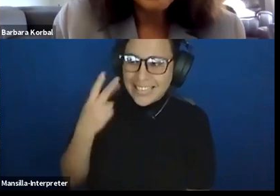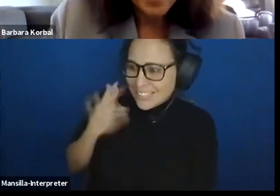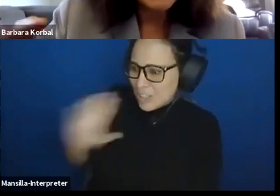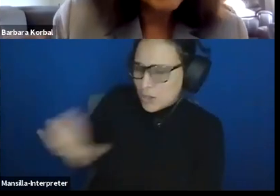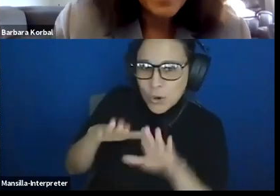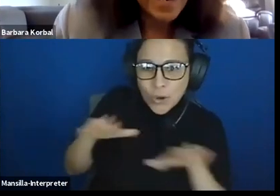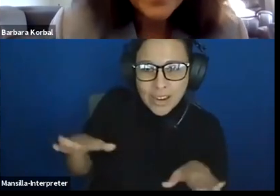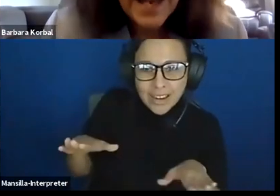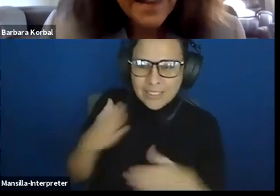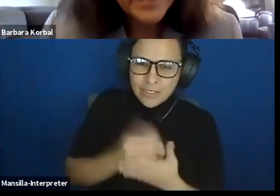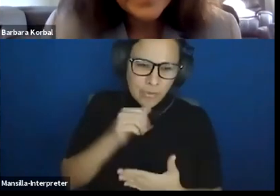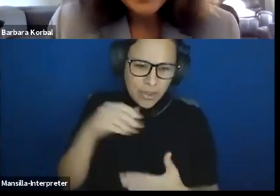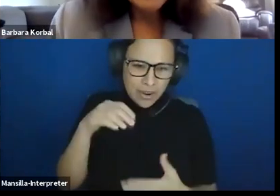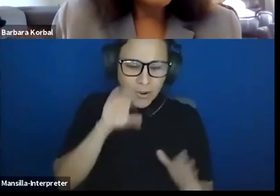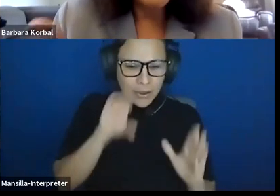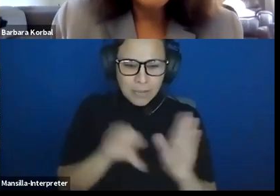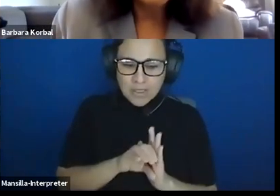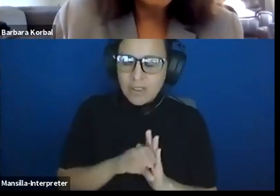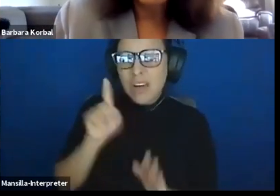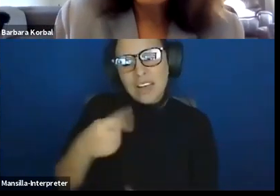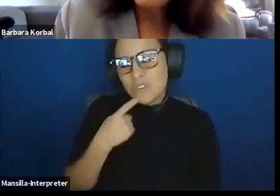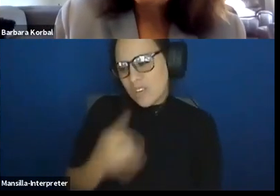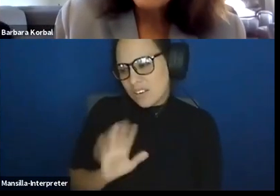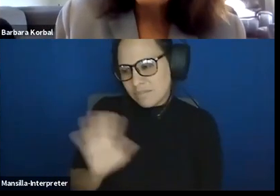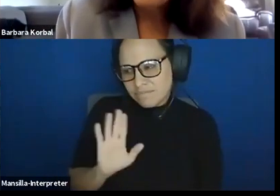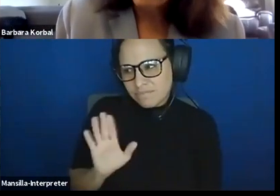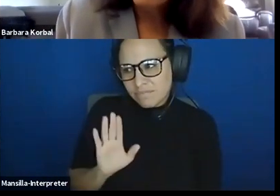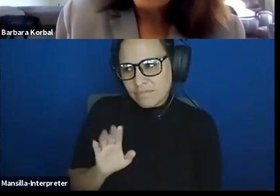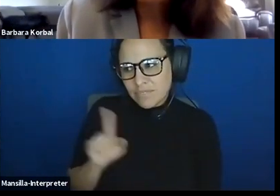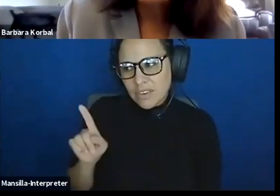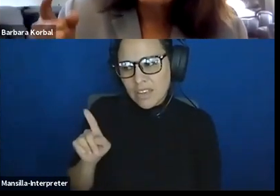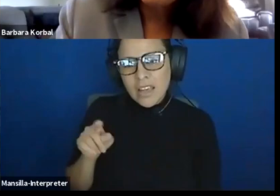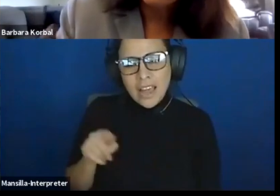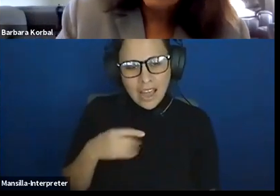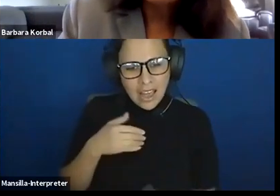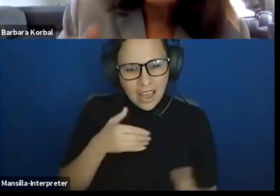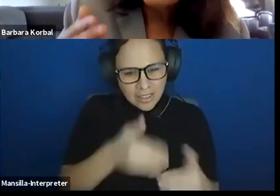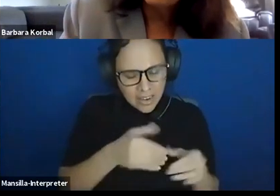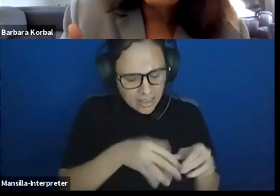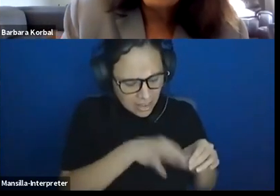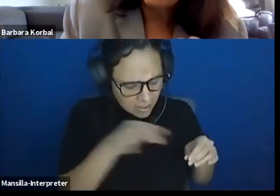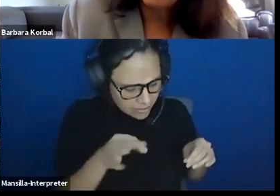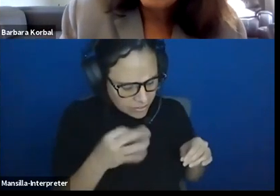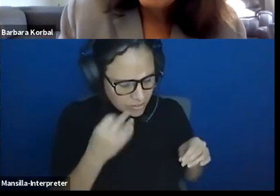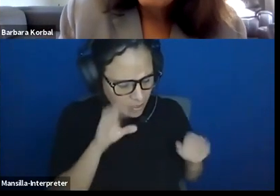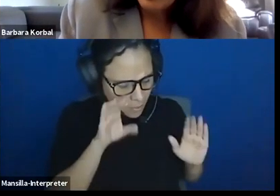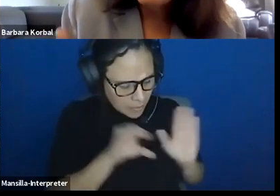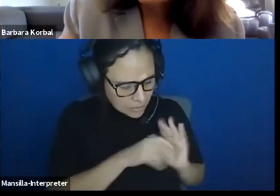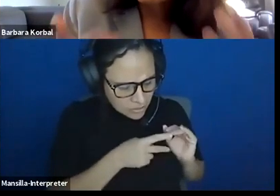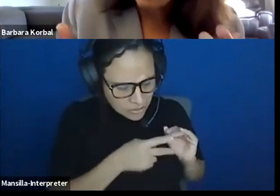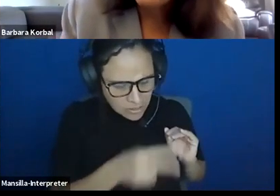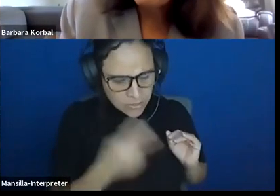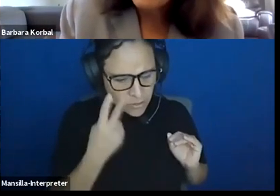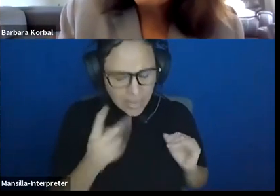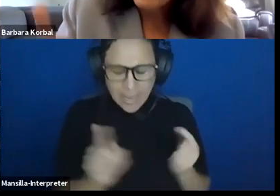some of them are on here, I gotta say this, you know, you meet people in the archives and you never once hear their, I